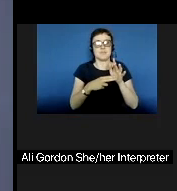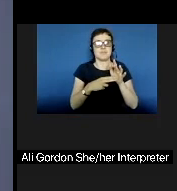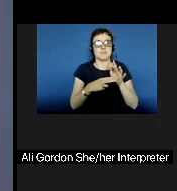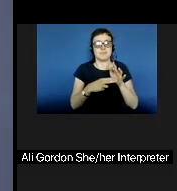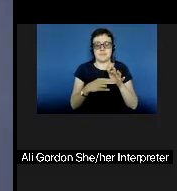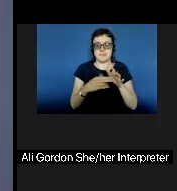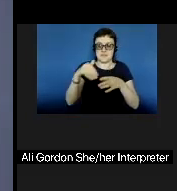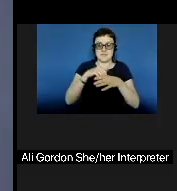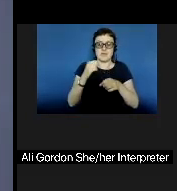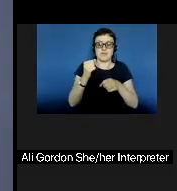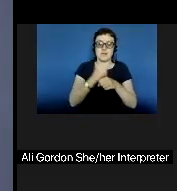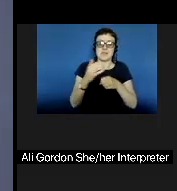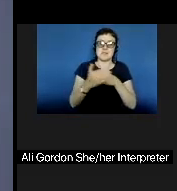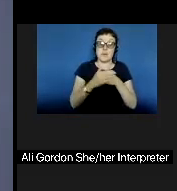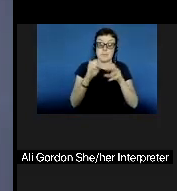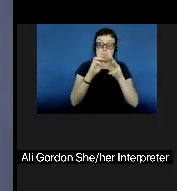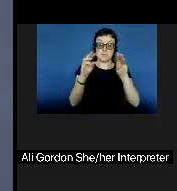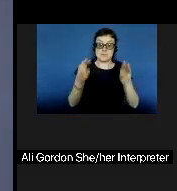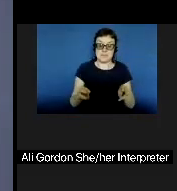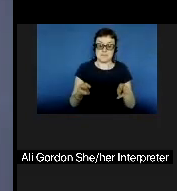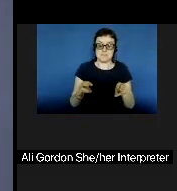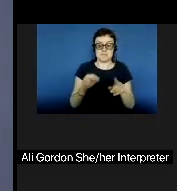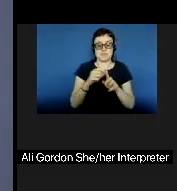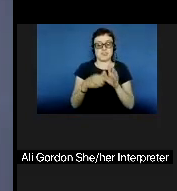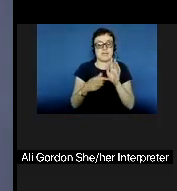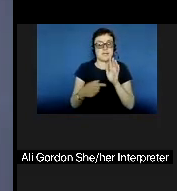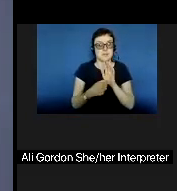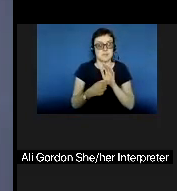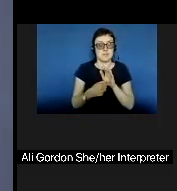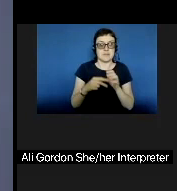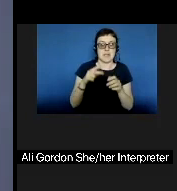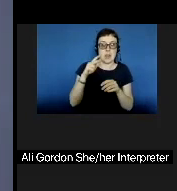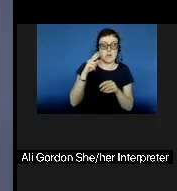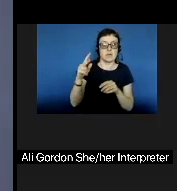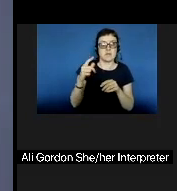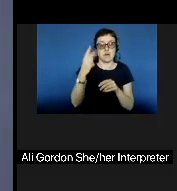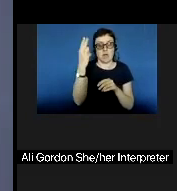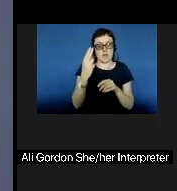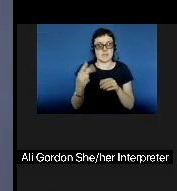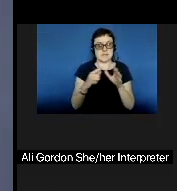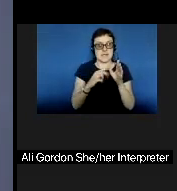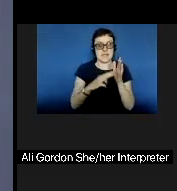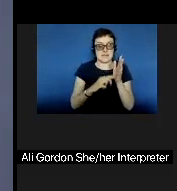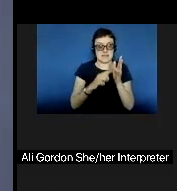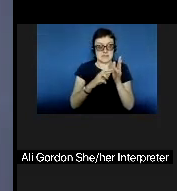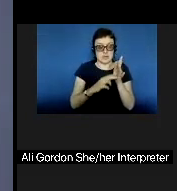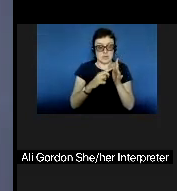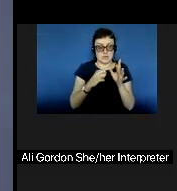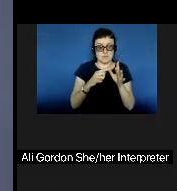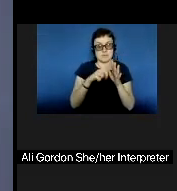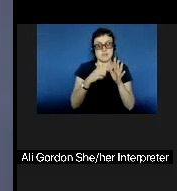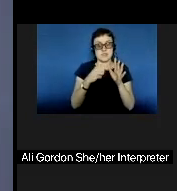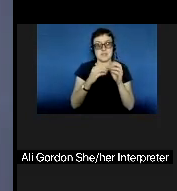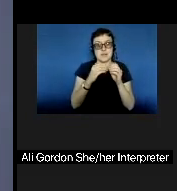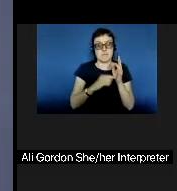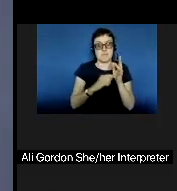Glasgow Museum's element of the project. And Kin had been looking at Antonio Jablona's work. And Antonio Jablona is an artist represented